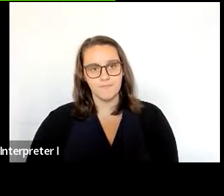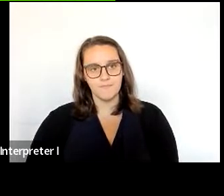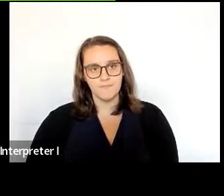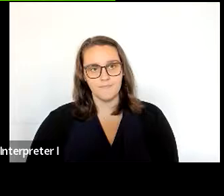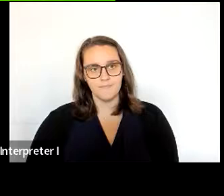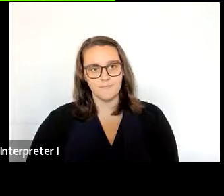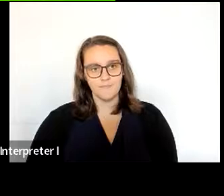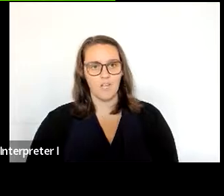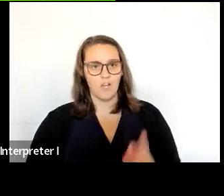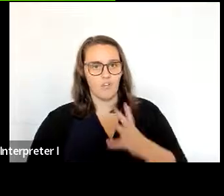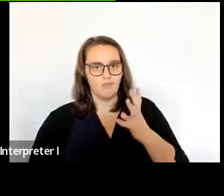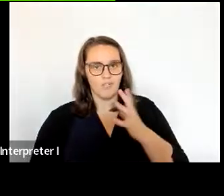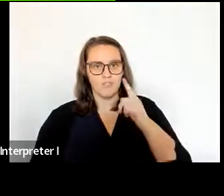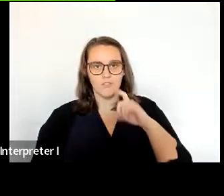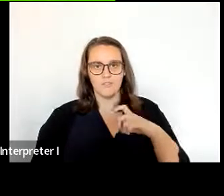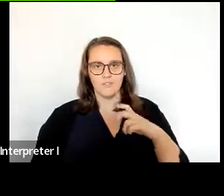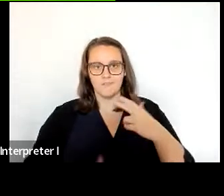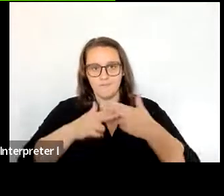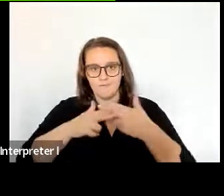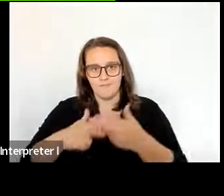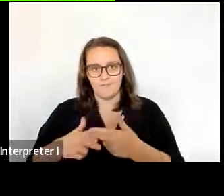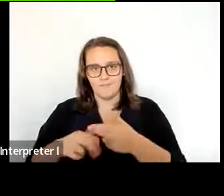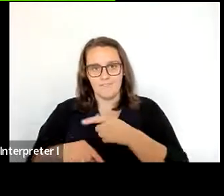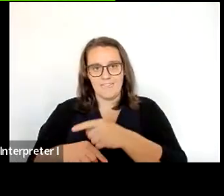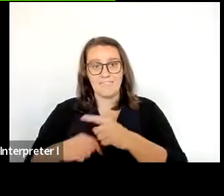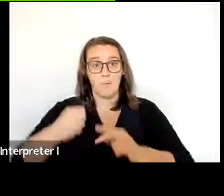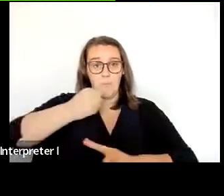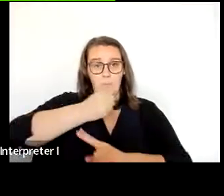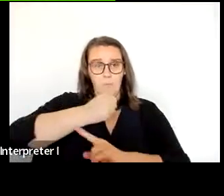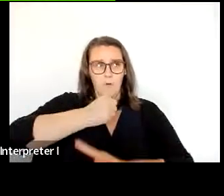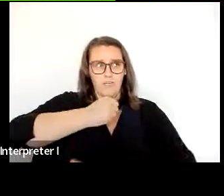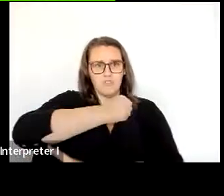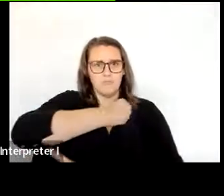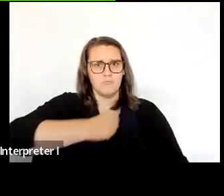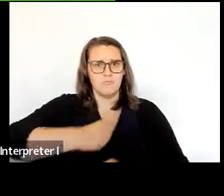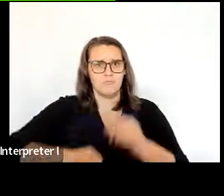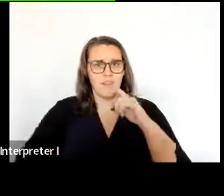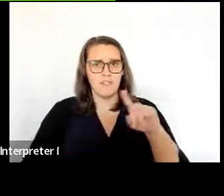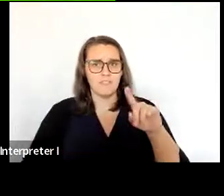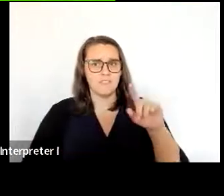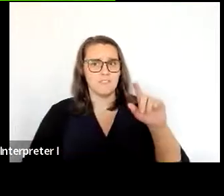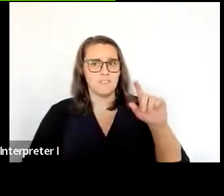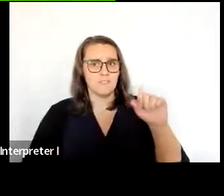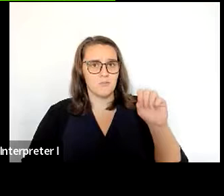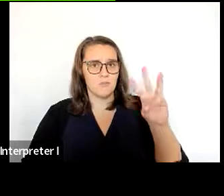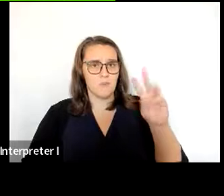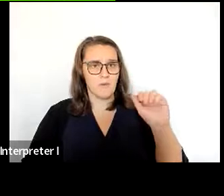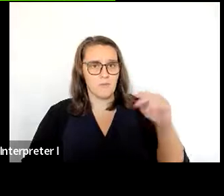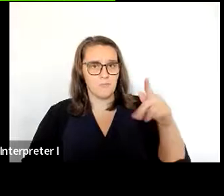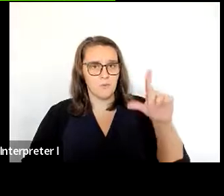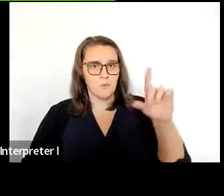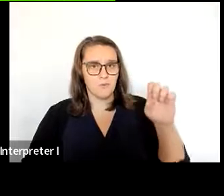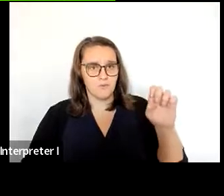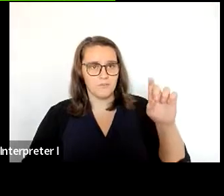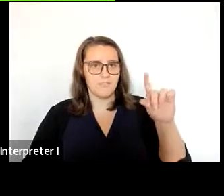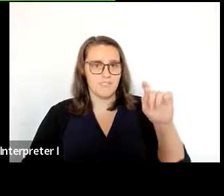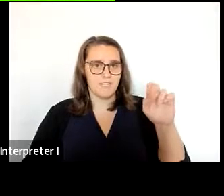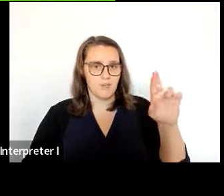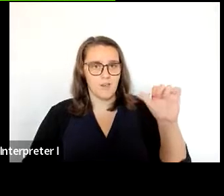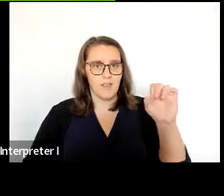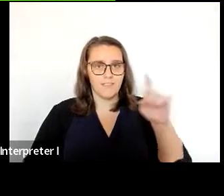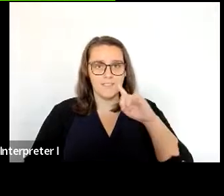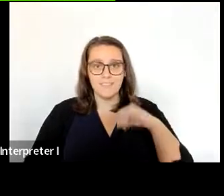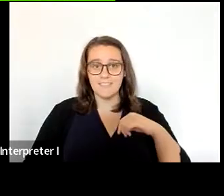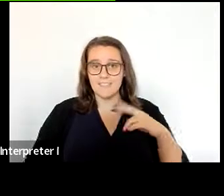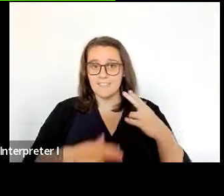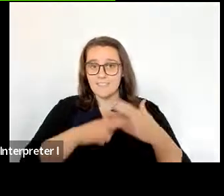Officially designating this bridge as Swampoodle Terrace will be a fitting counterpart to adjacent Swampoodle Park, and the designation was recommended